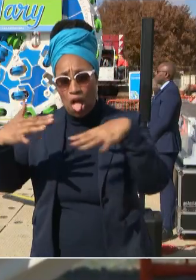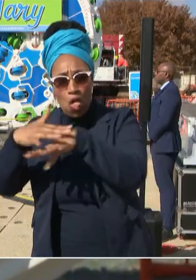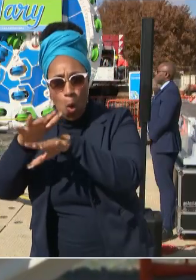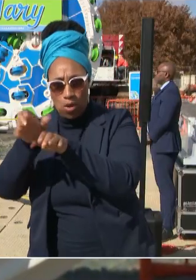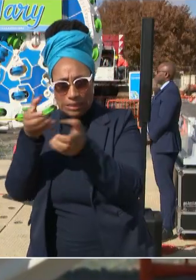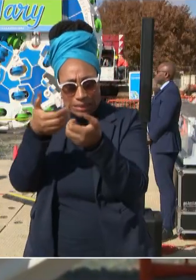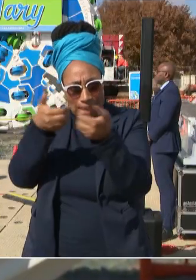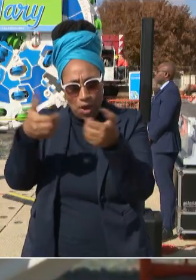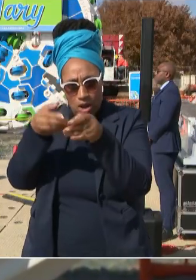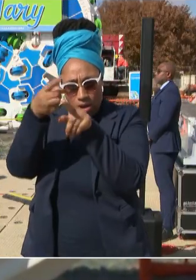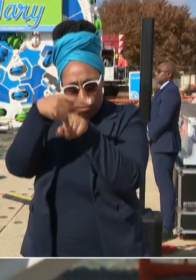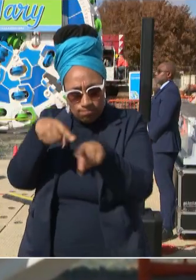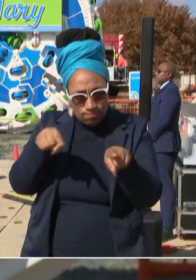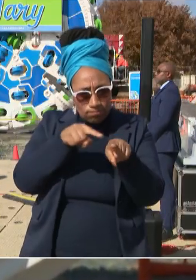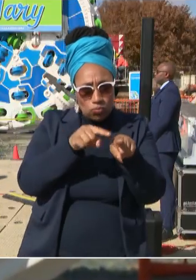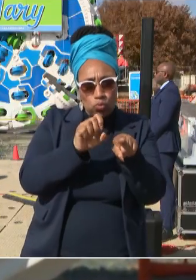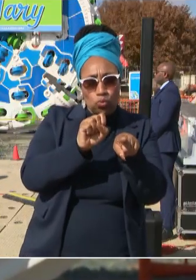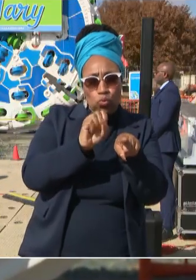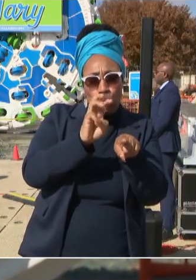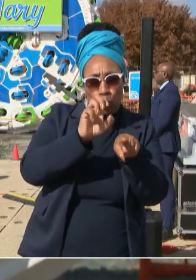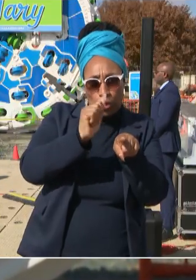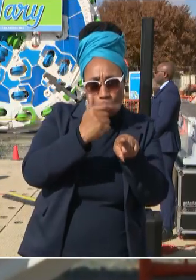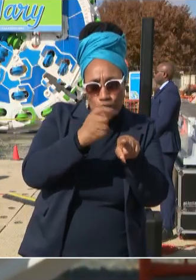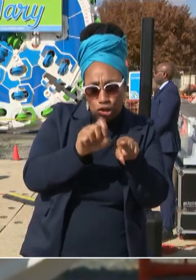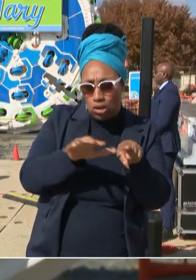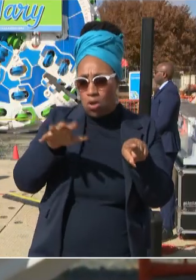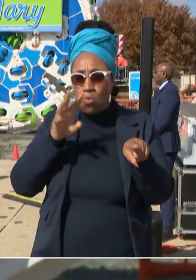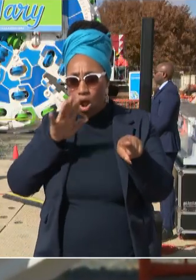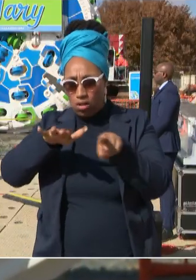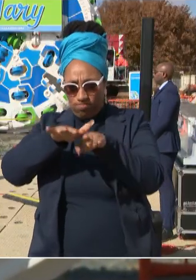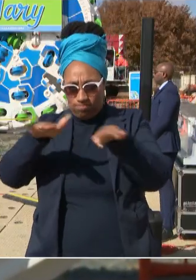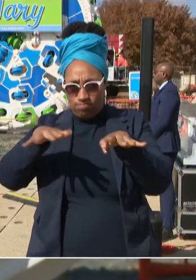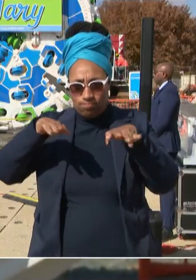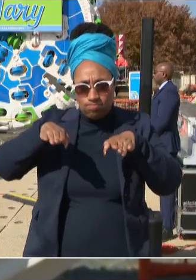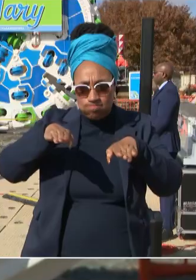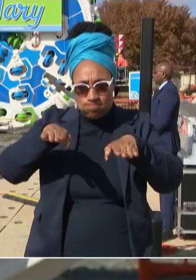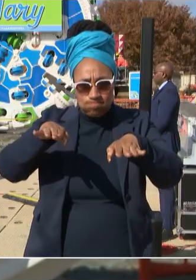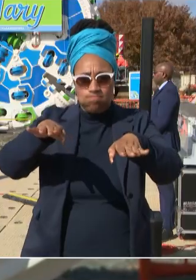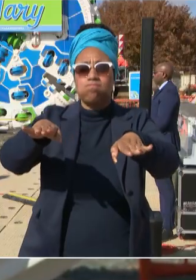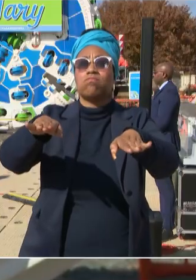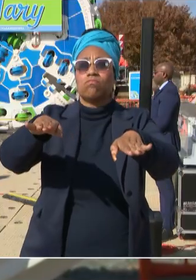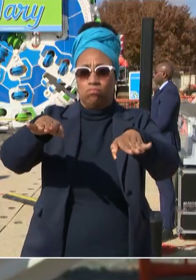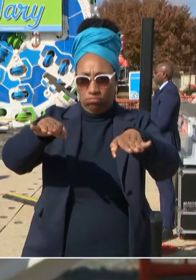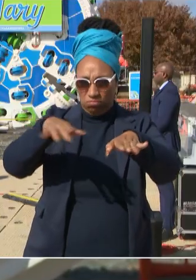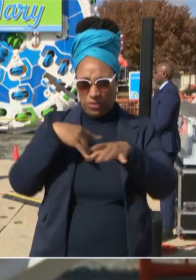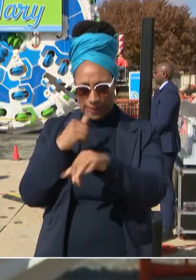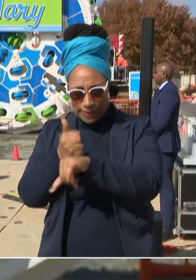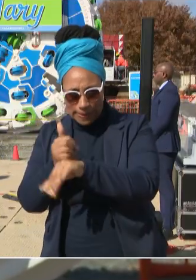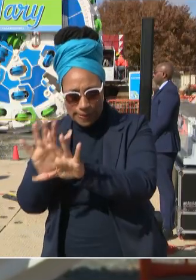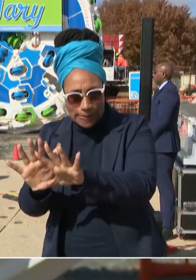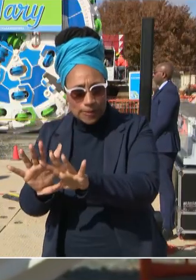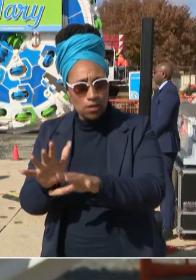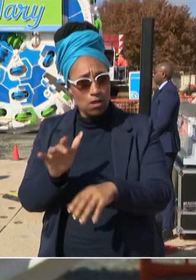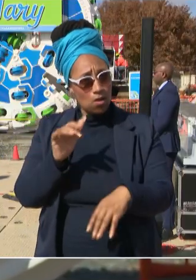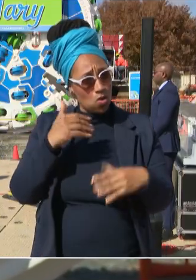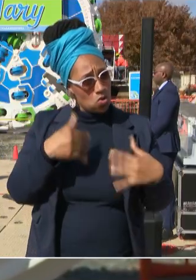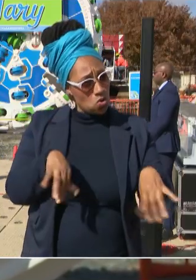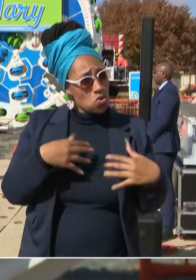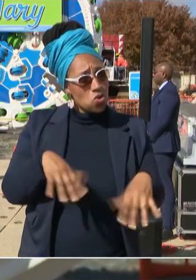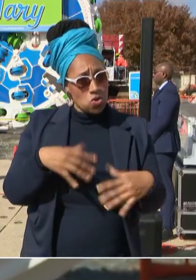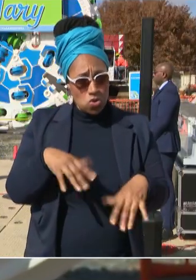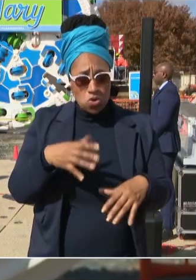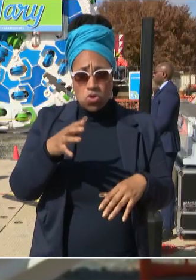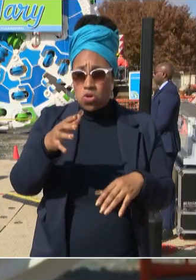All of that captured flow is conveyed to the world-class Blue Plains Advanced Wastewater Treatment Plant, where that